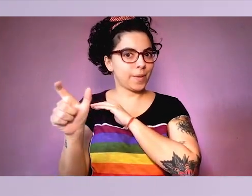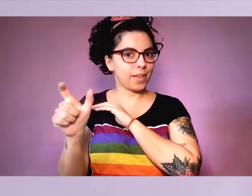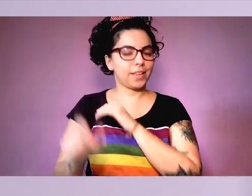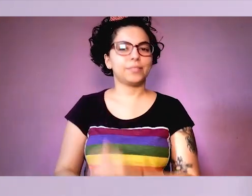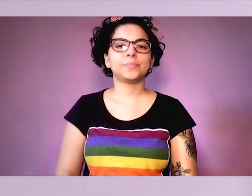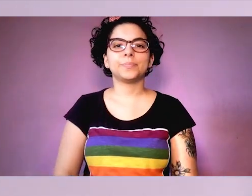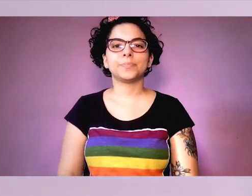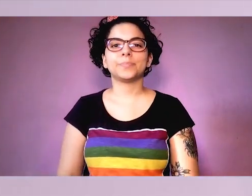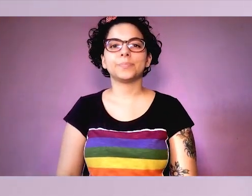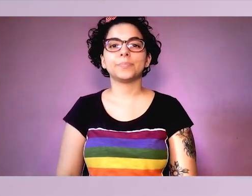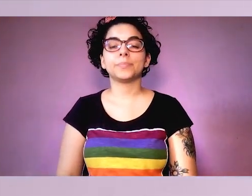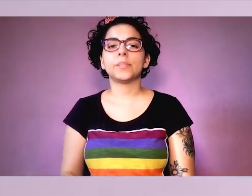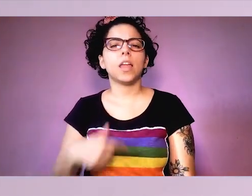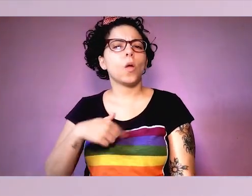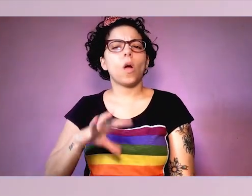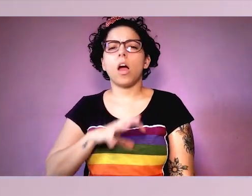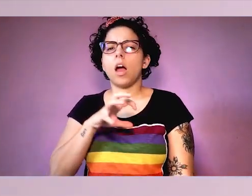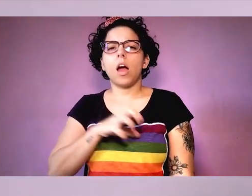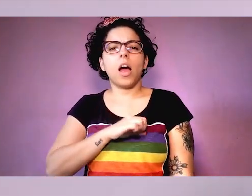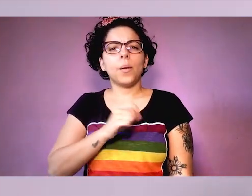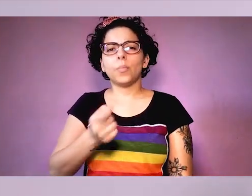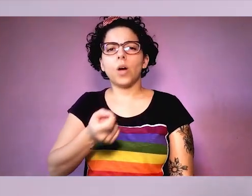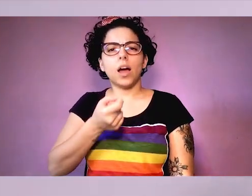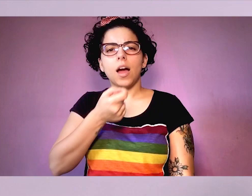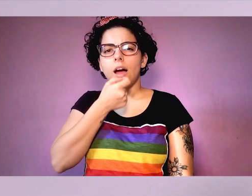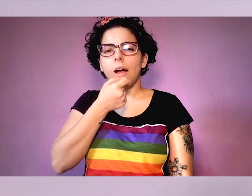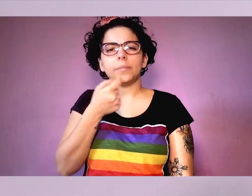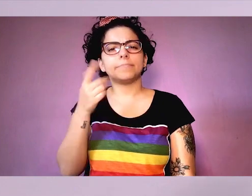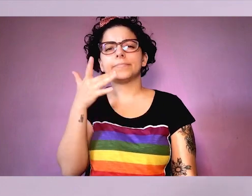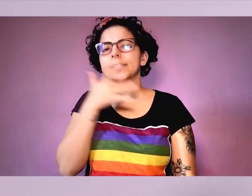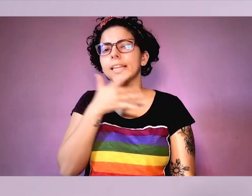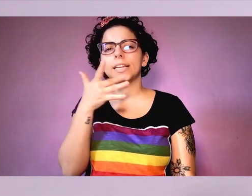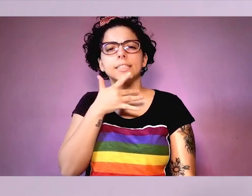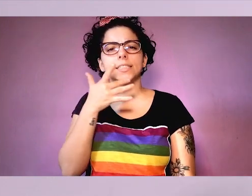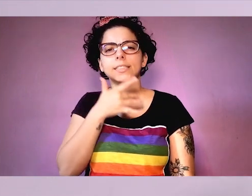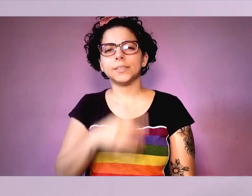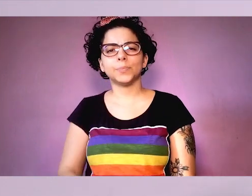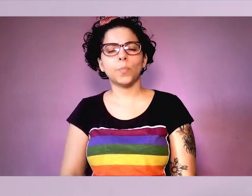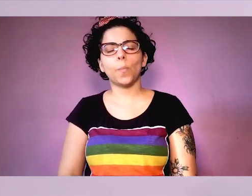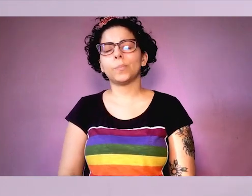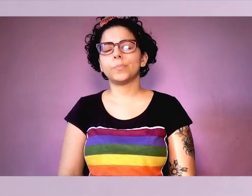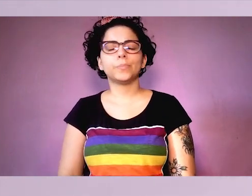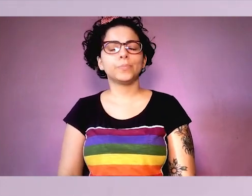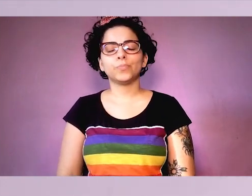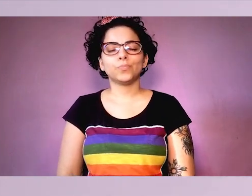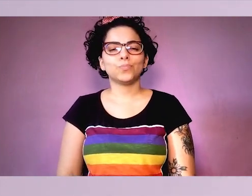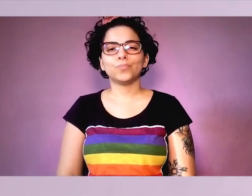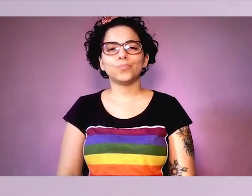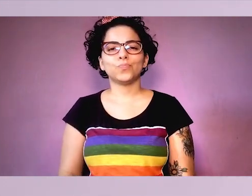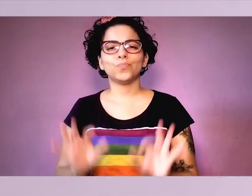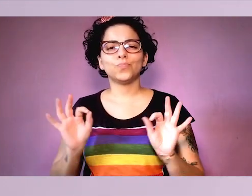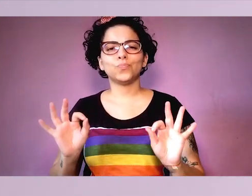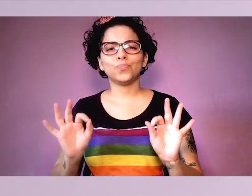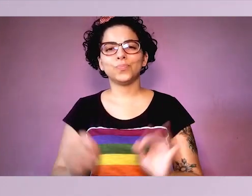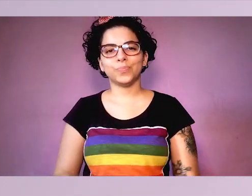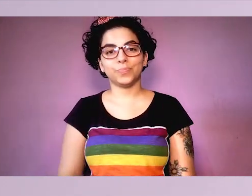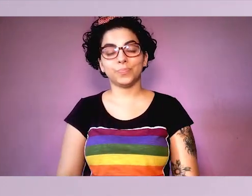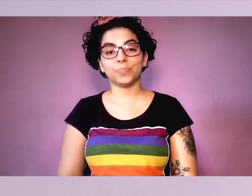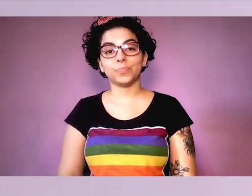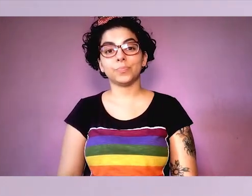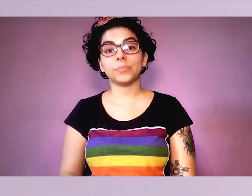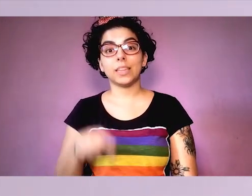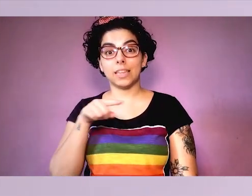Repeat. Olive oil. I love olives. Olives are delicious.